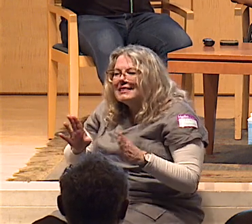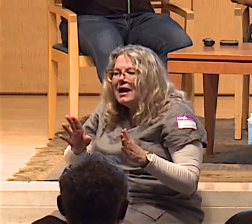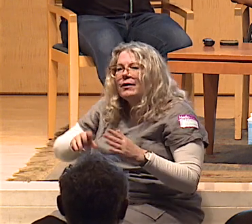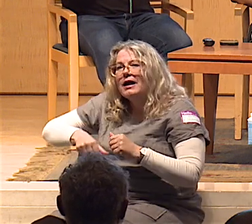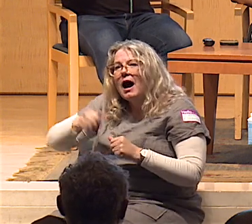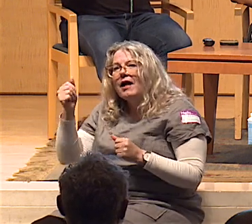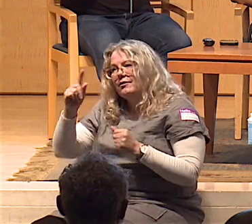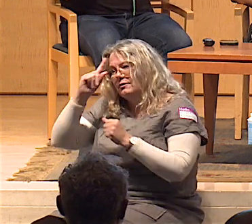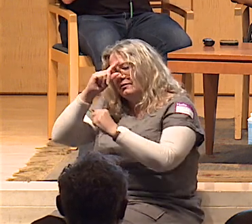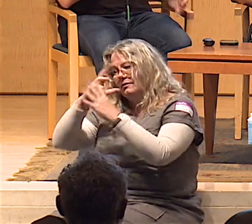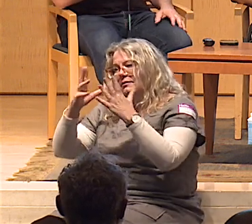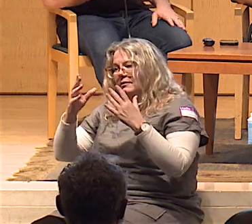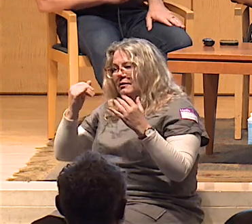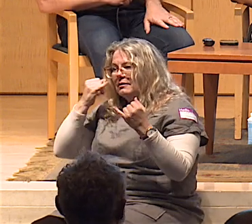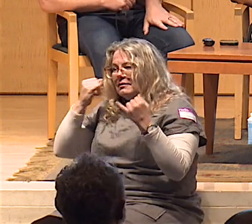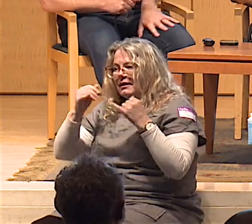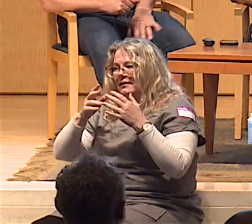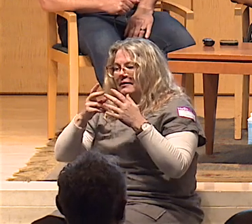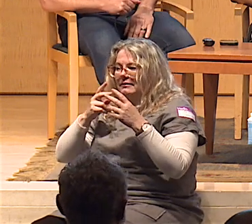imagination, which is in fact flexible?